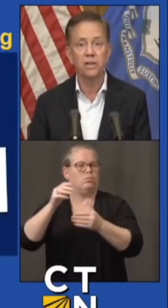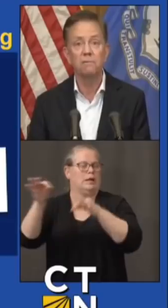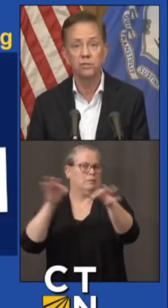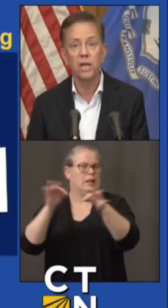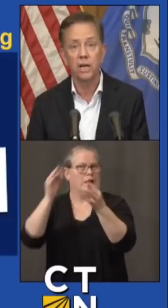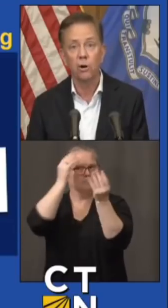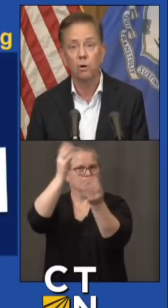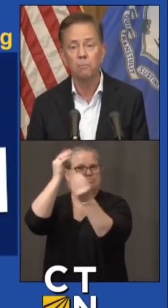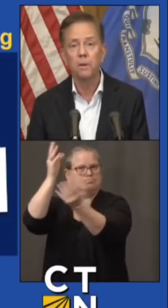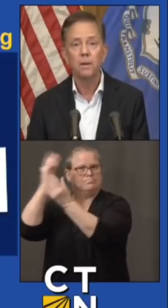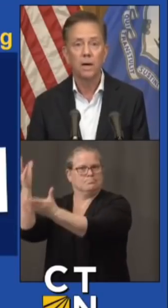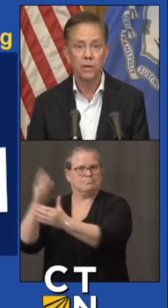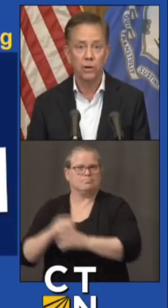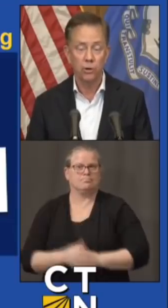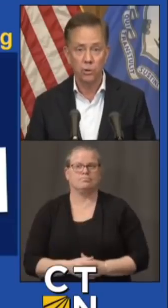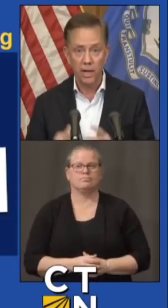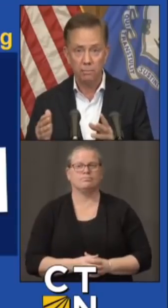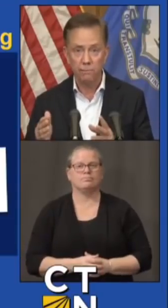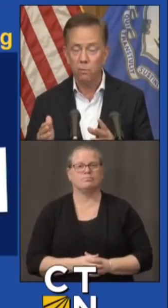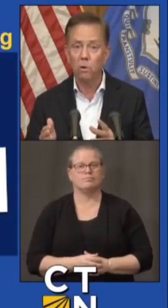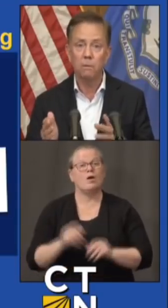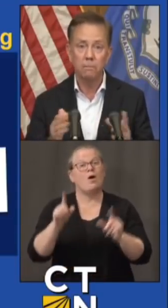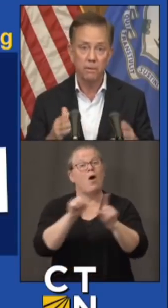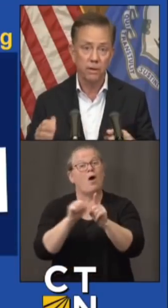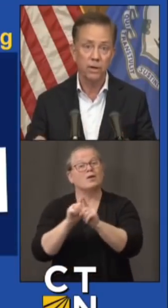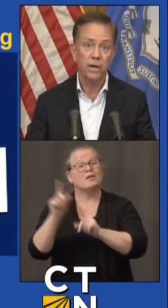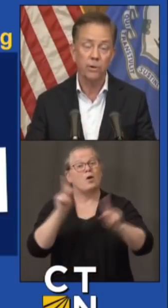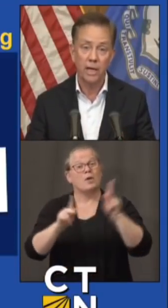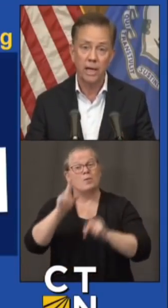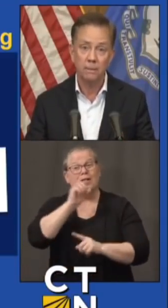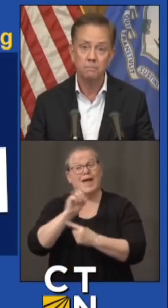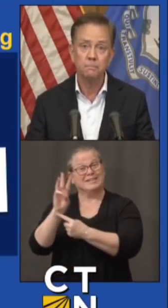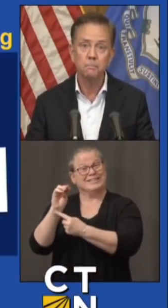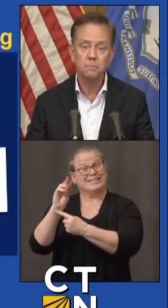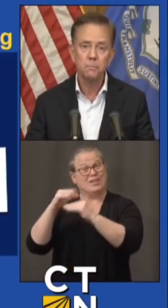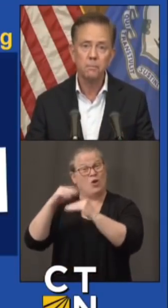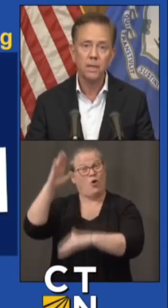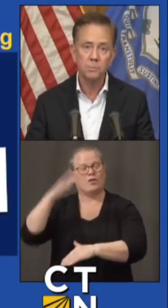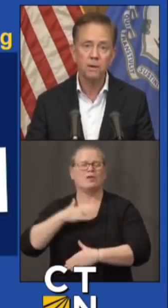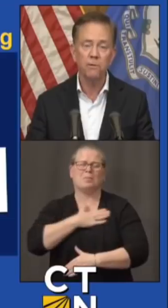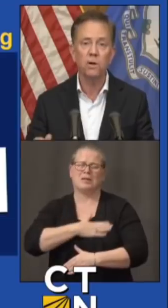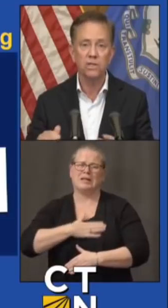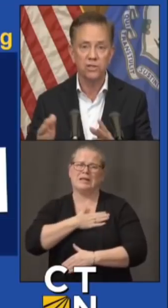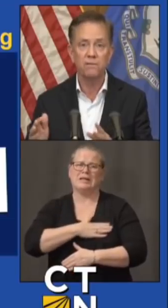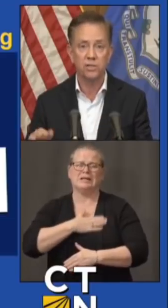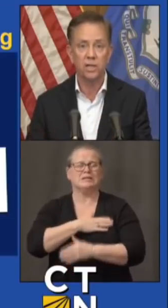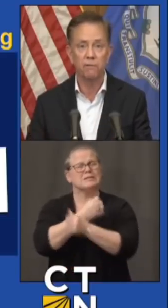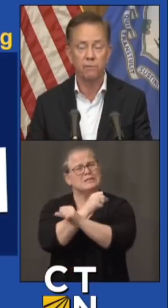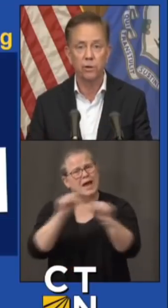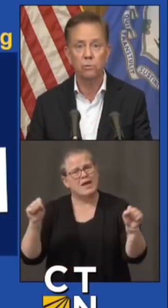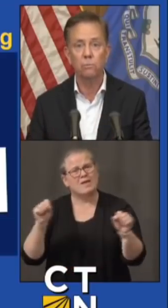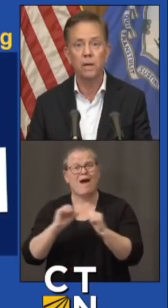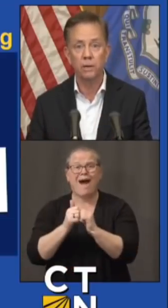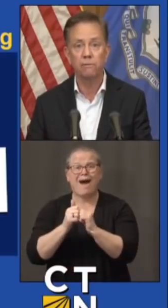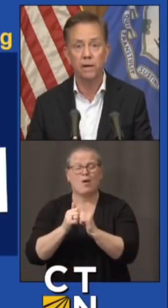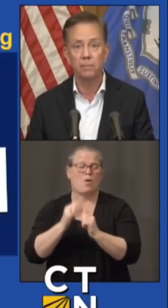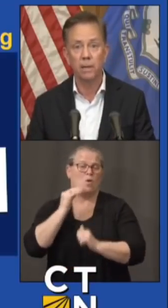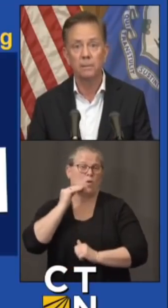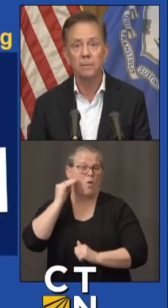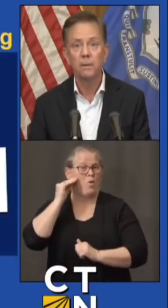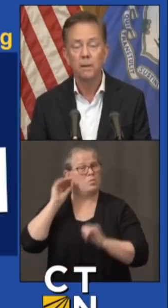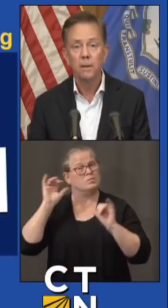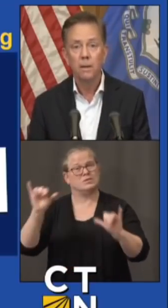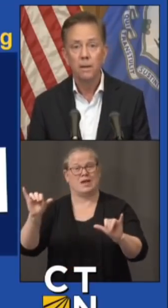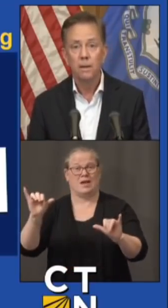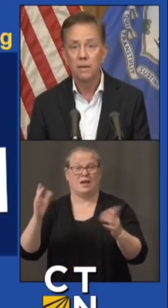stay safe, stay at home. I know you heard that before. You're going to hear it again. It's by far the safest thing for you and your